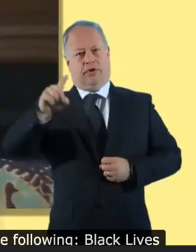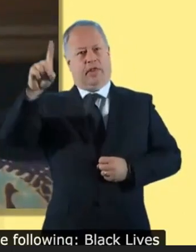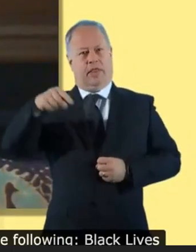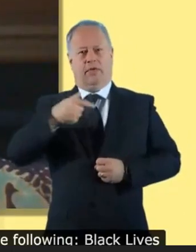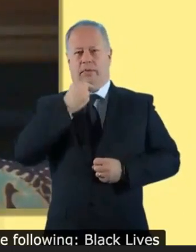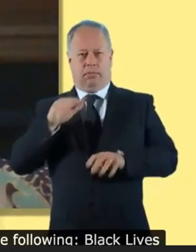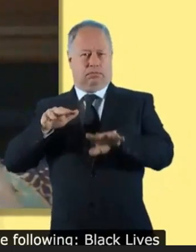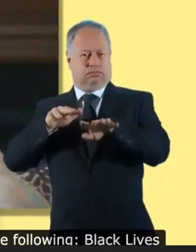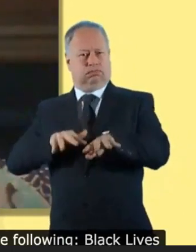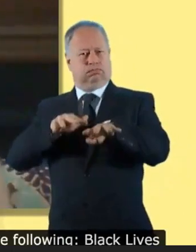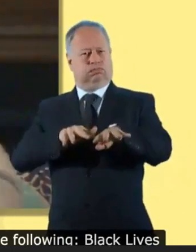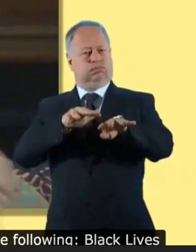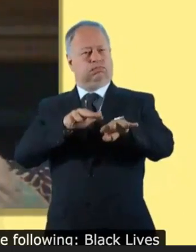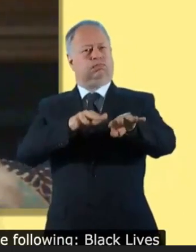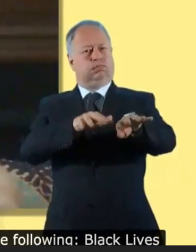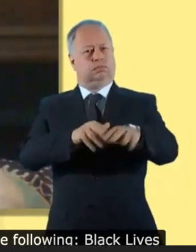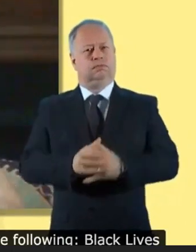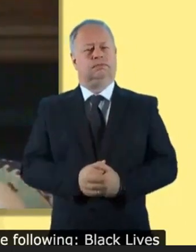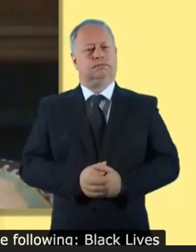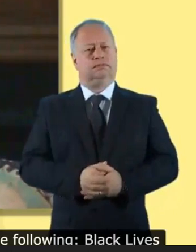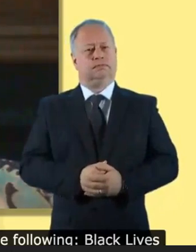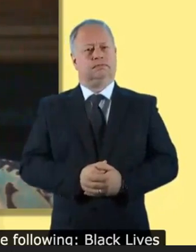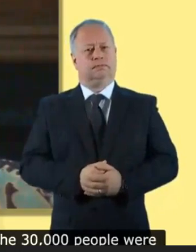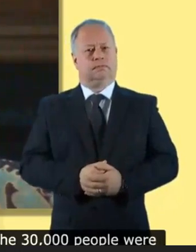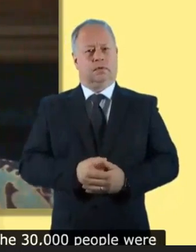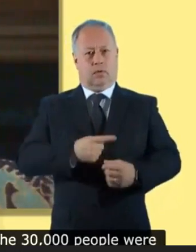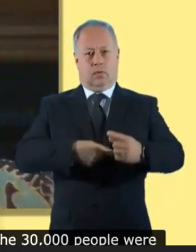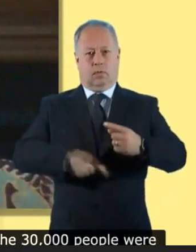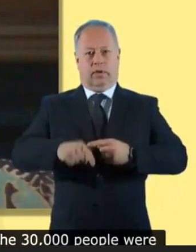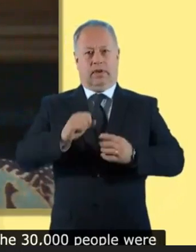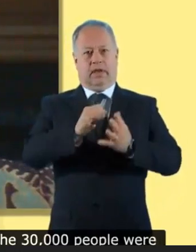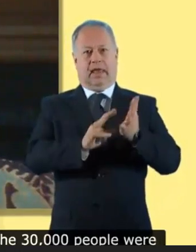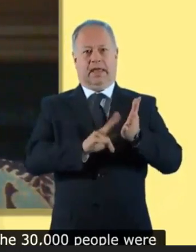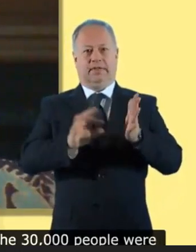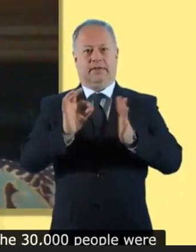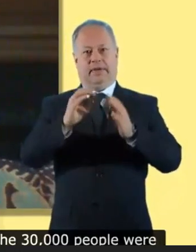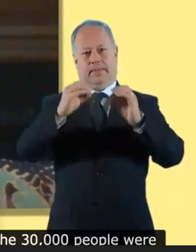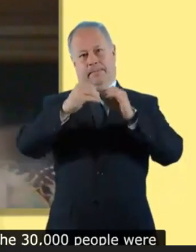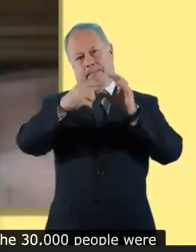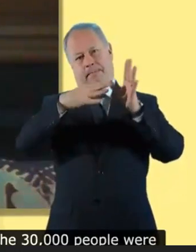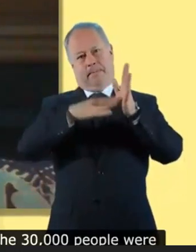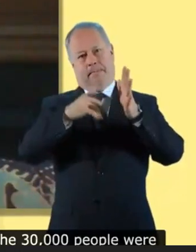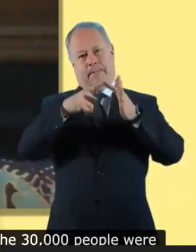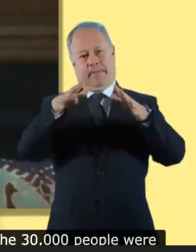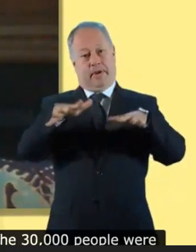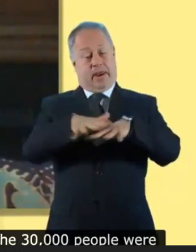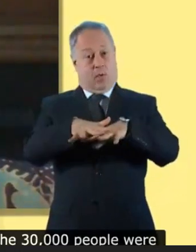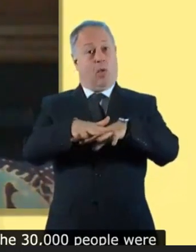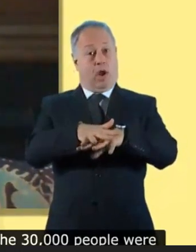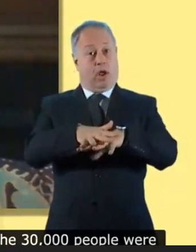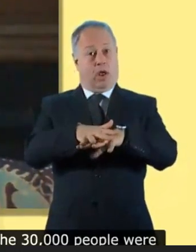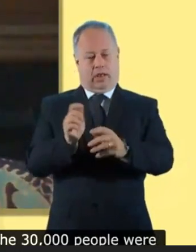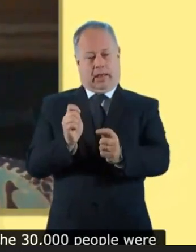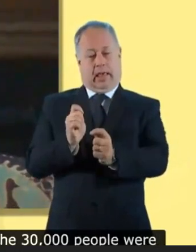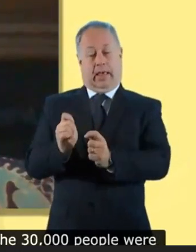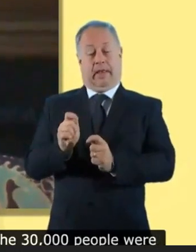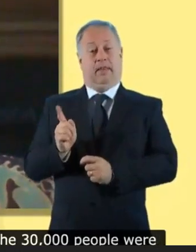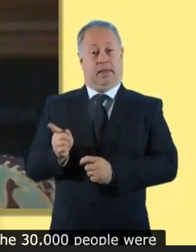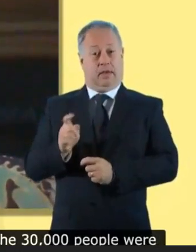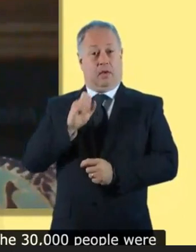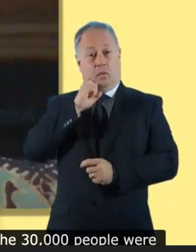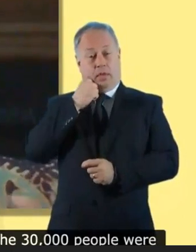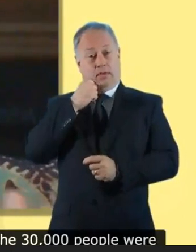streets. We in the SNP BAME network put an amendment to this, which you'll see. It's